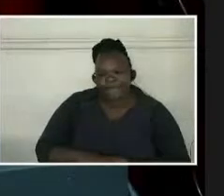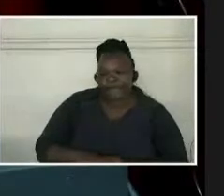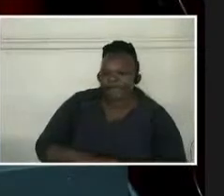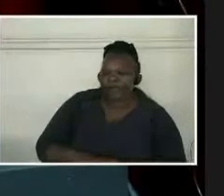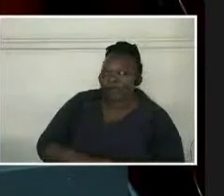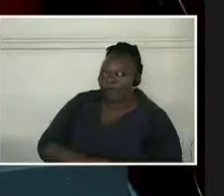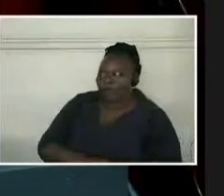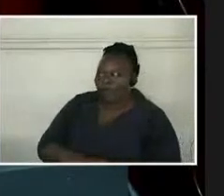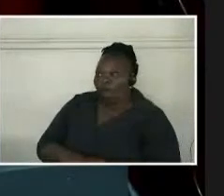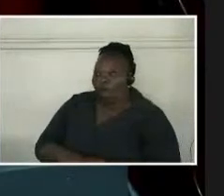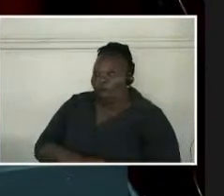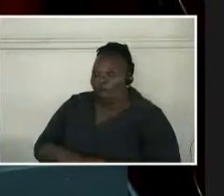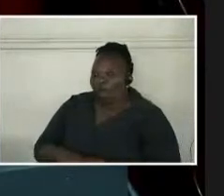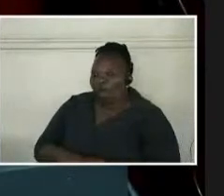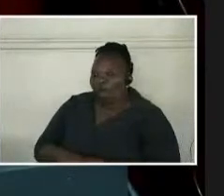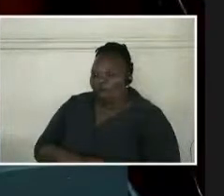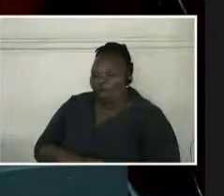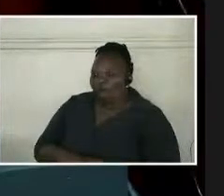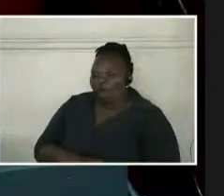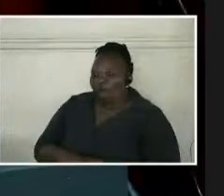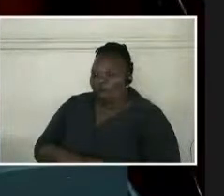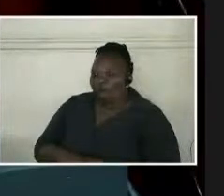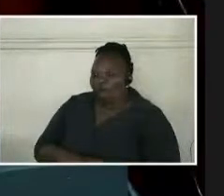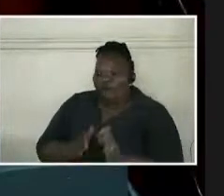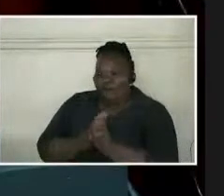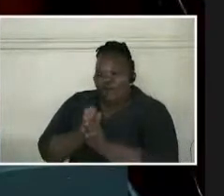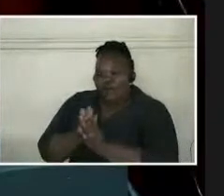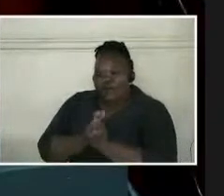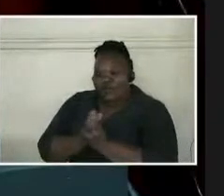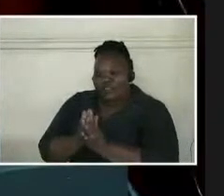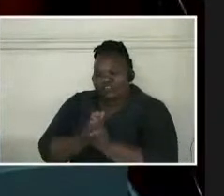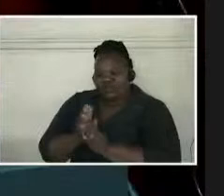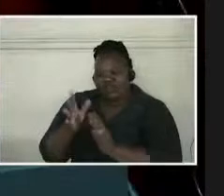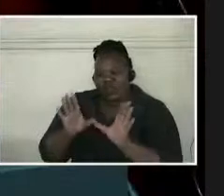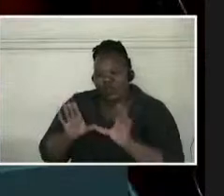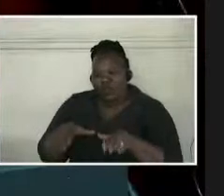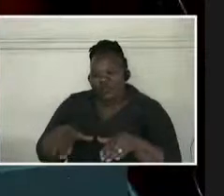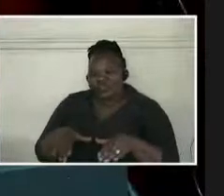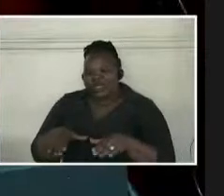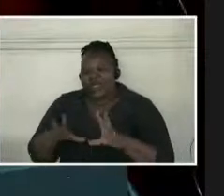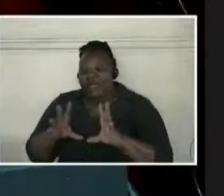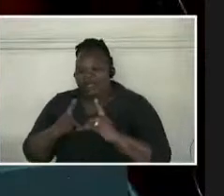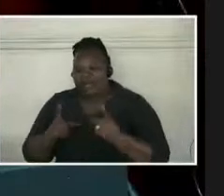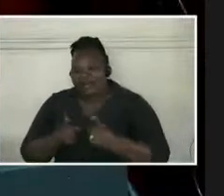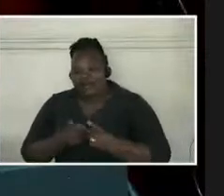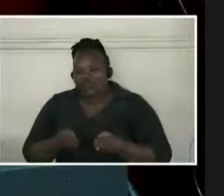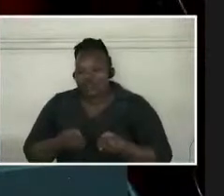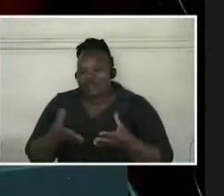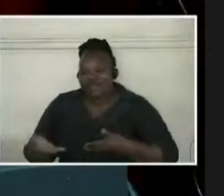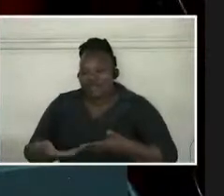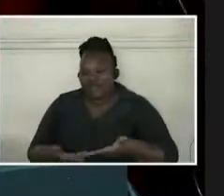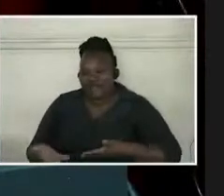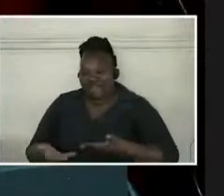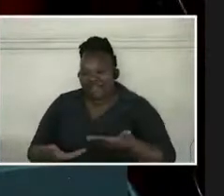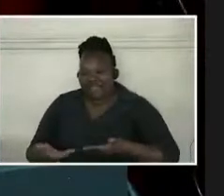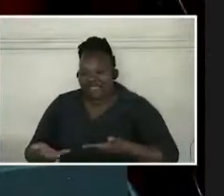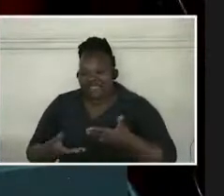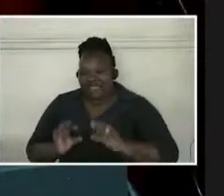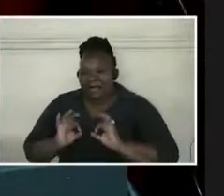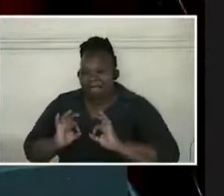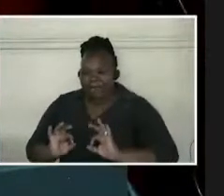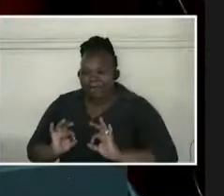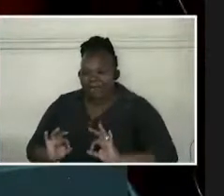come to the recommendations of the committee for the department to deliver service efficiently and